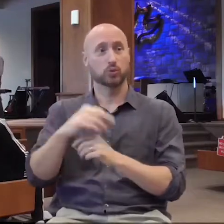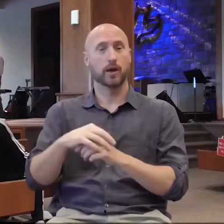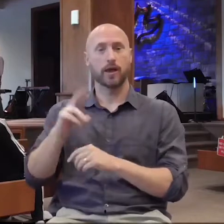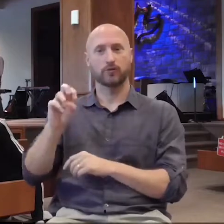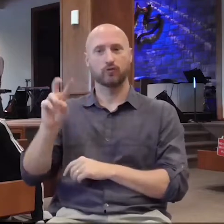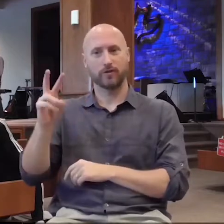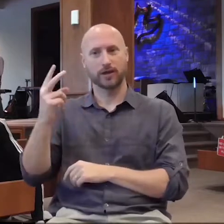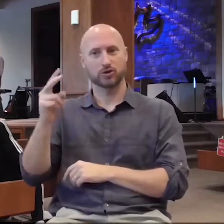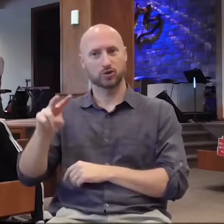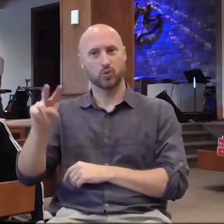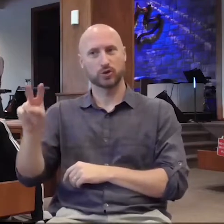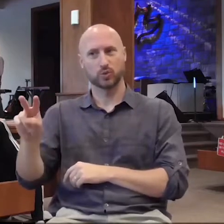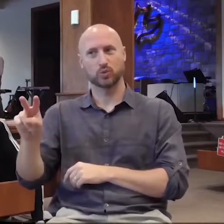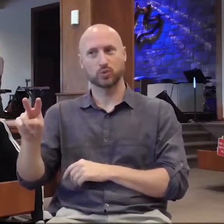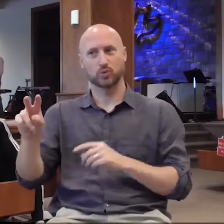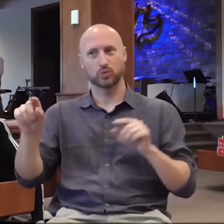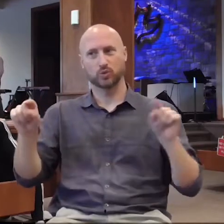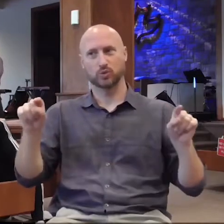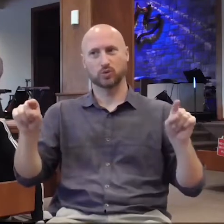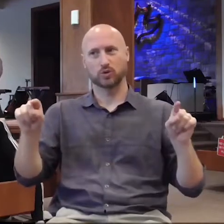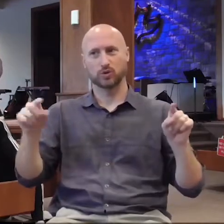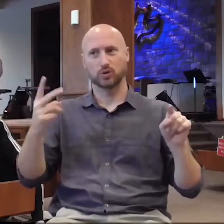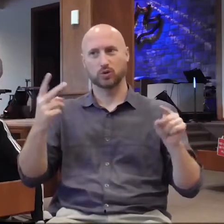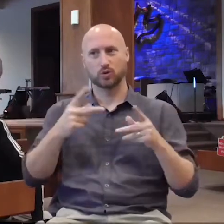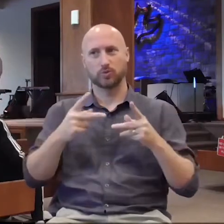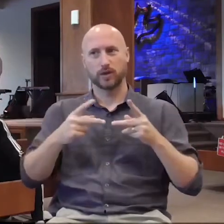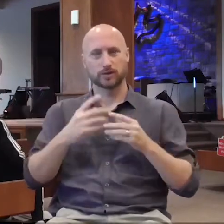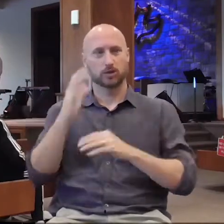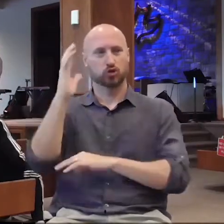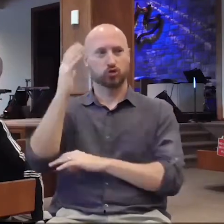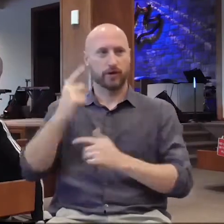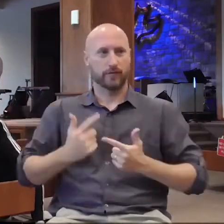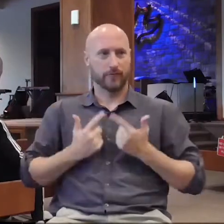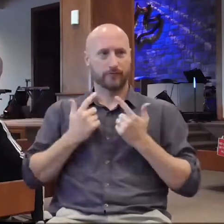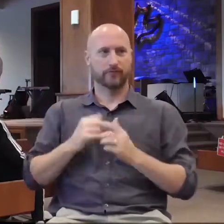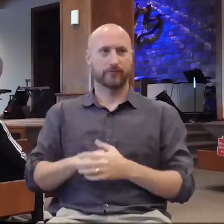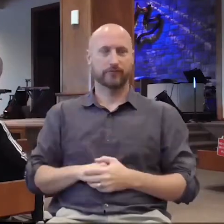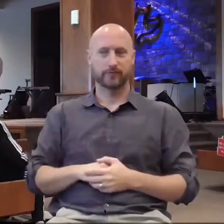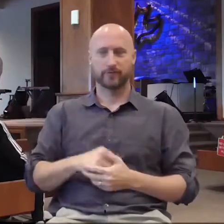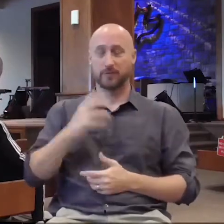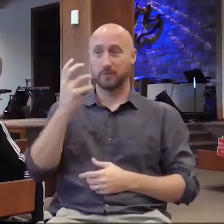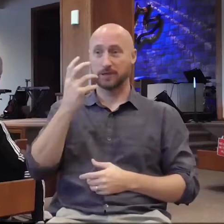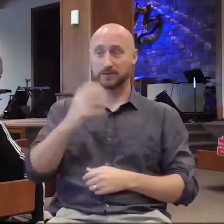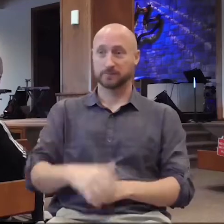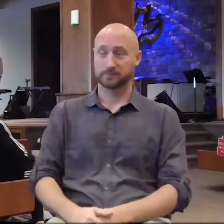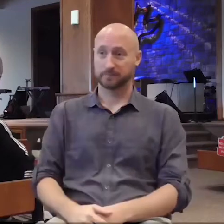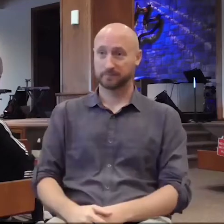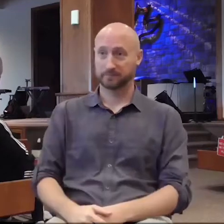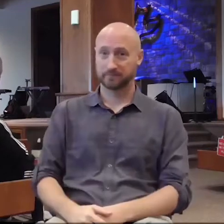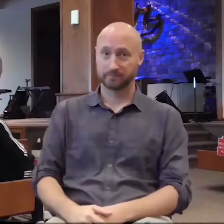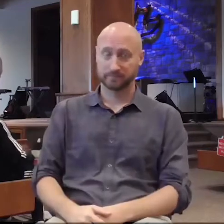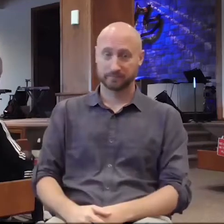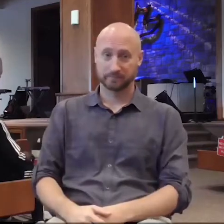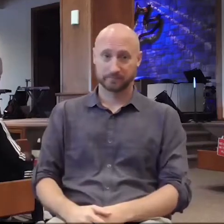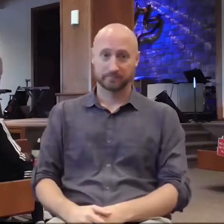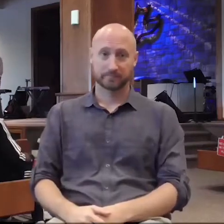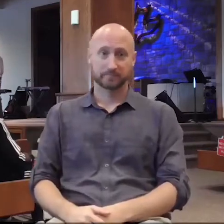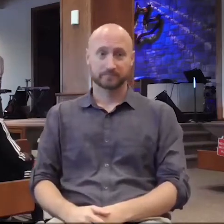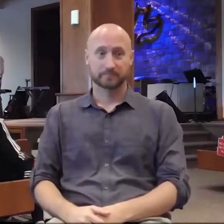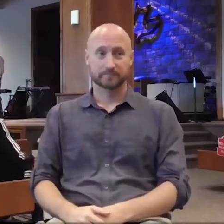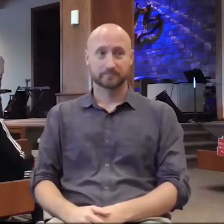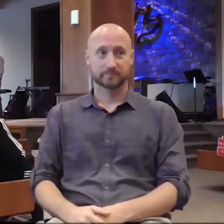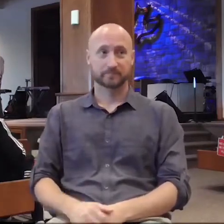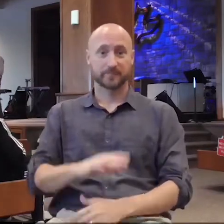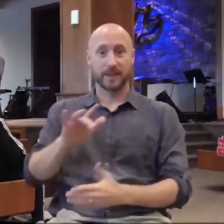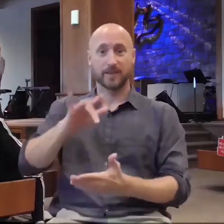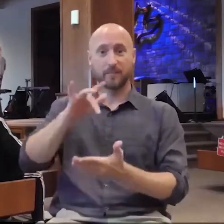22. The tree of life. Amazing, huh? In the midst of the